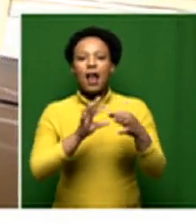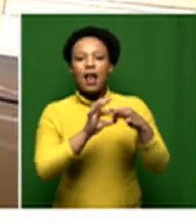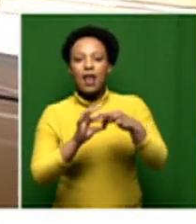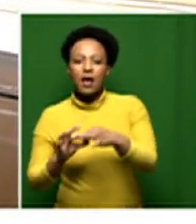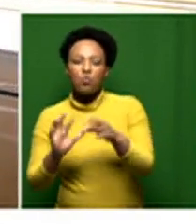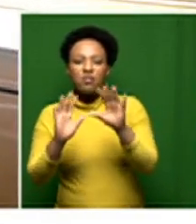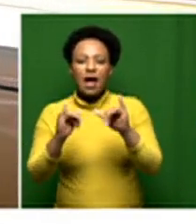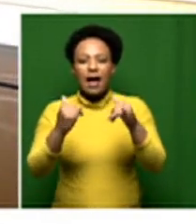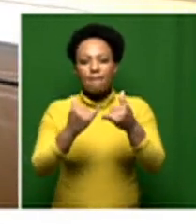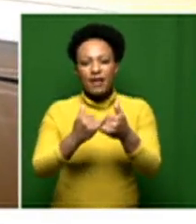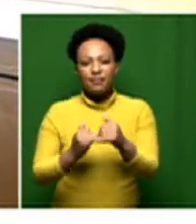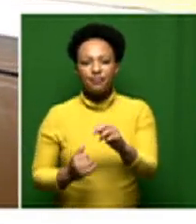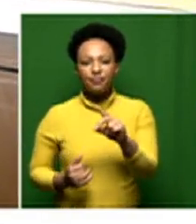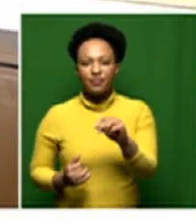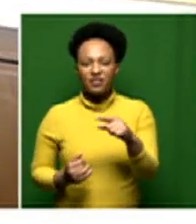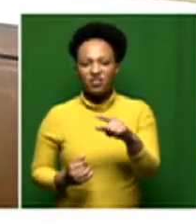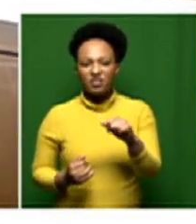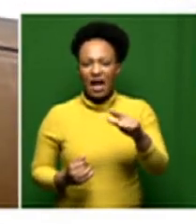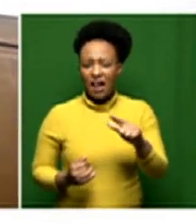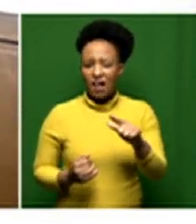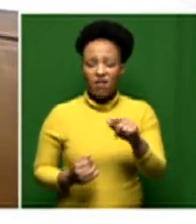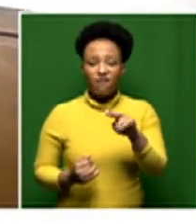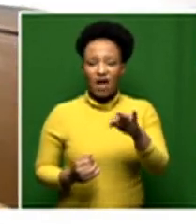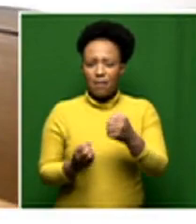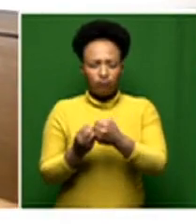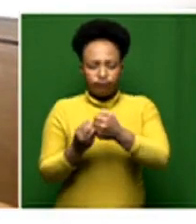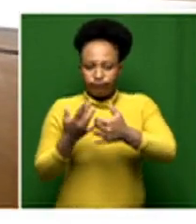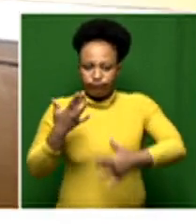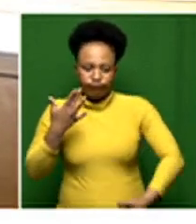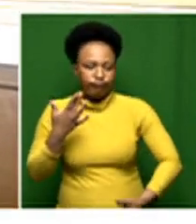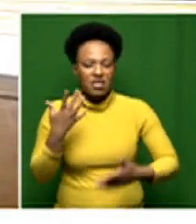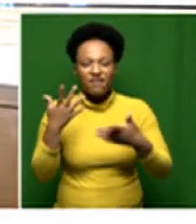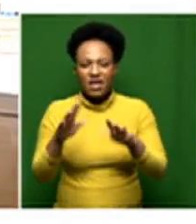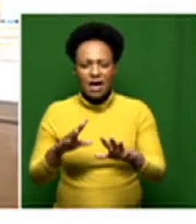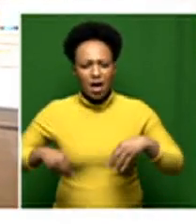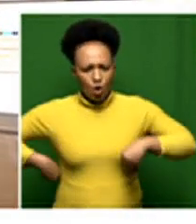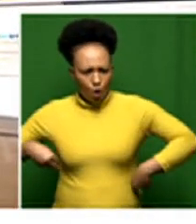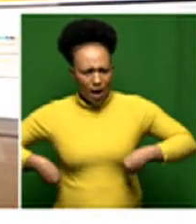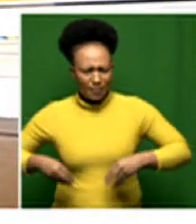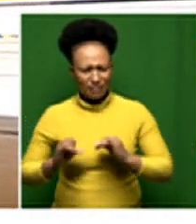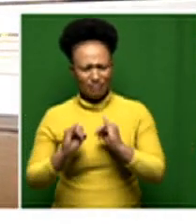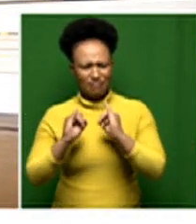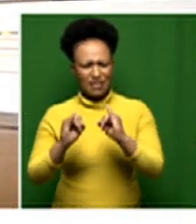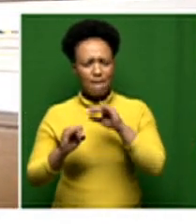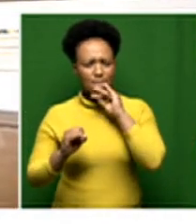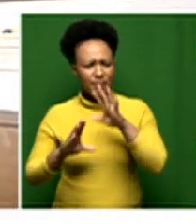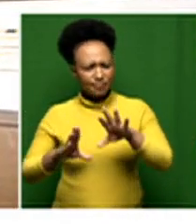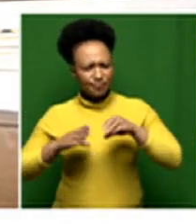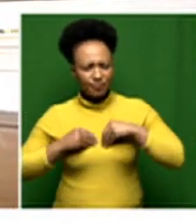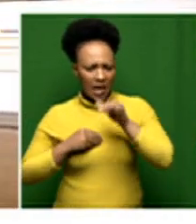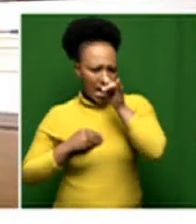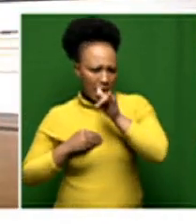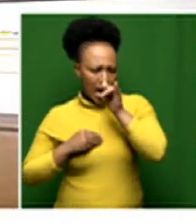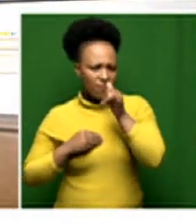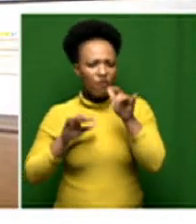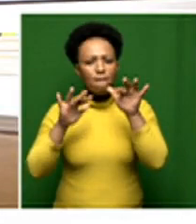so many others. I mean, the list goes on. Has corruption become so endemic and, accepted crime linked to some